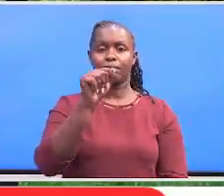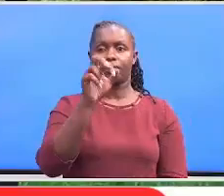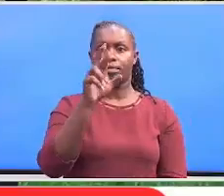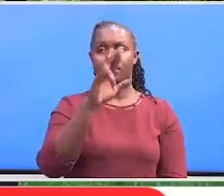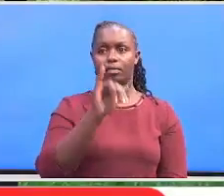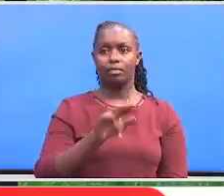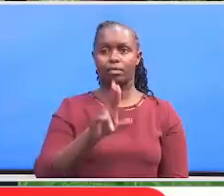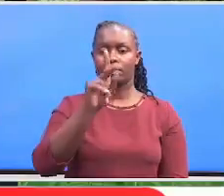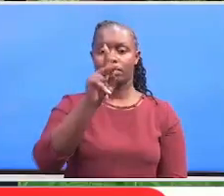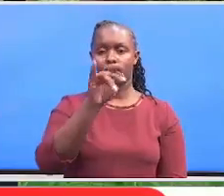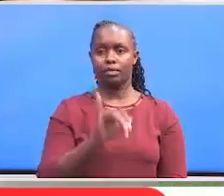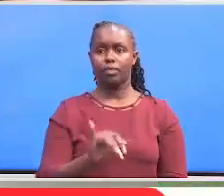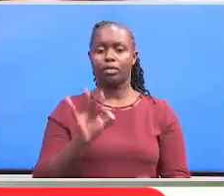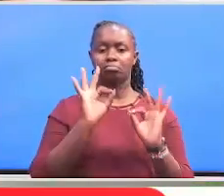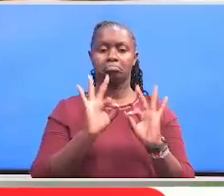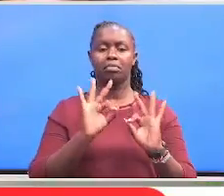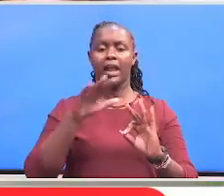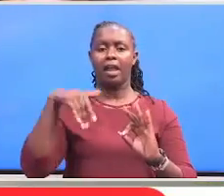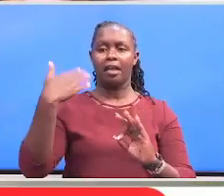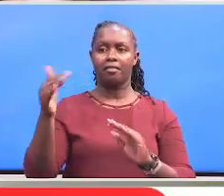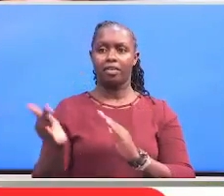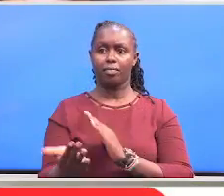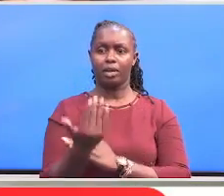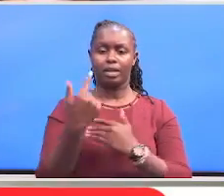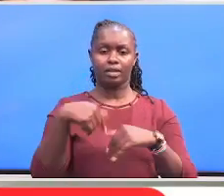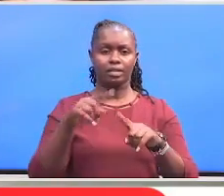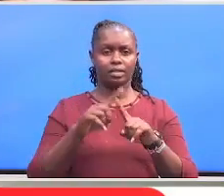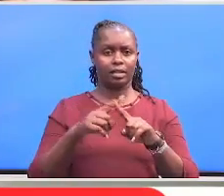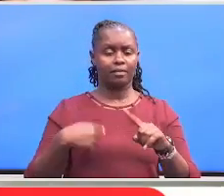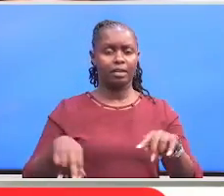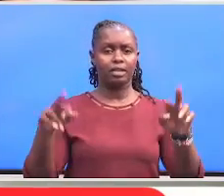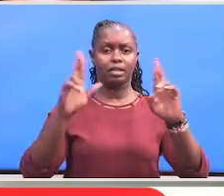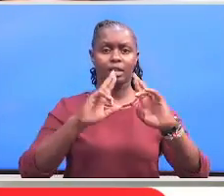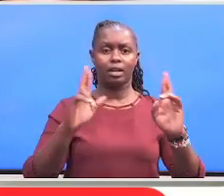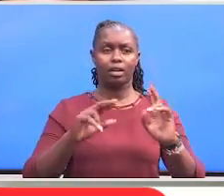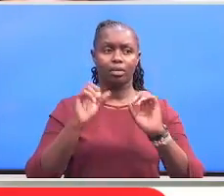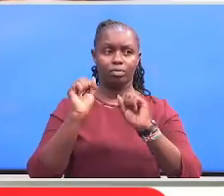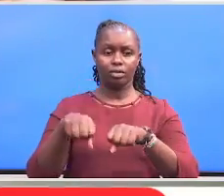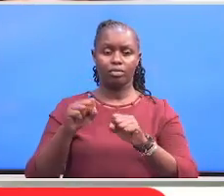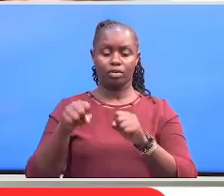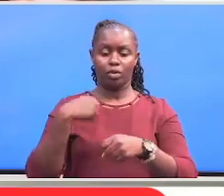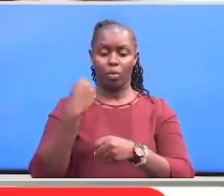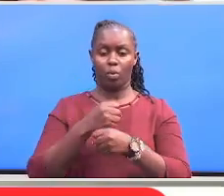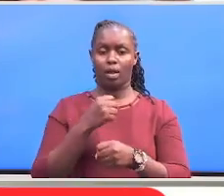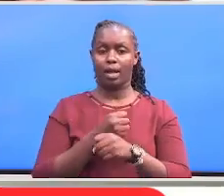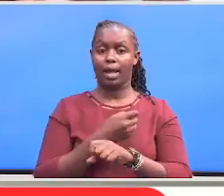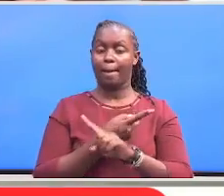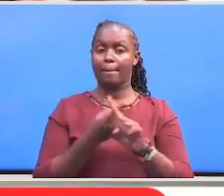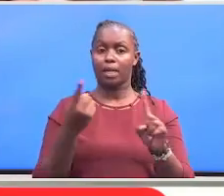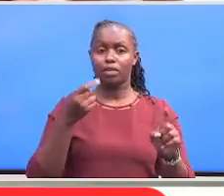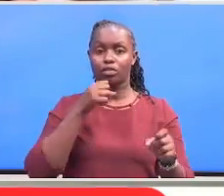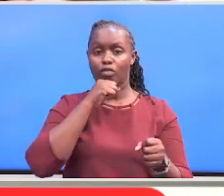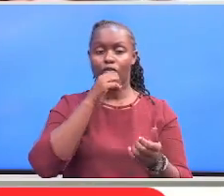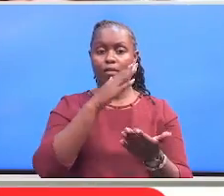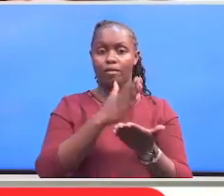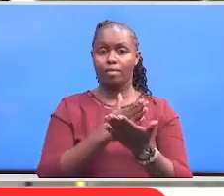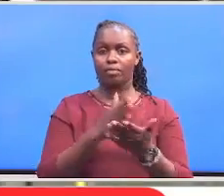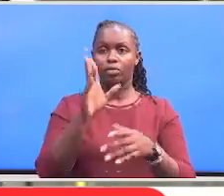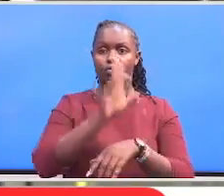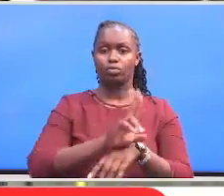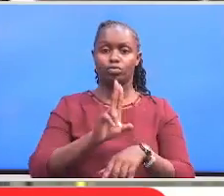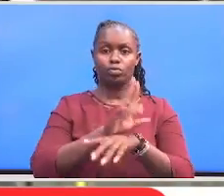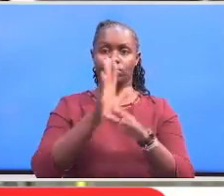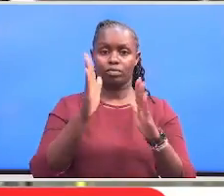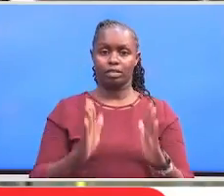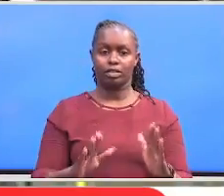equipment vigilantly every morning. He is alive to possibilities of hacking, and however, he assures users of safety.